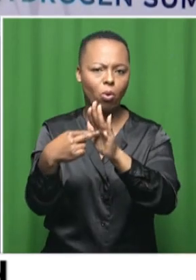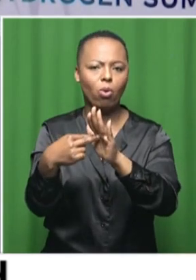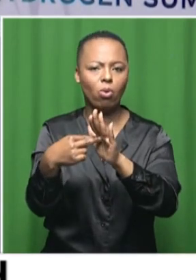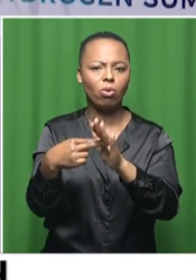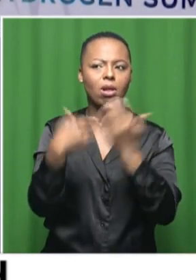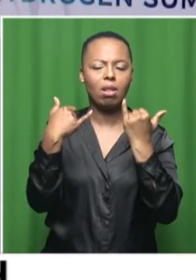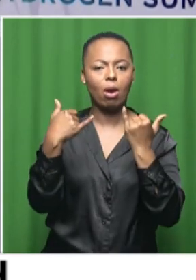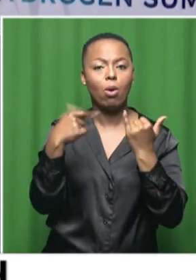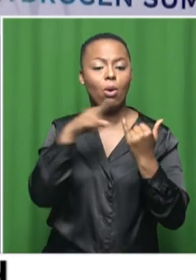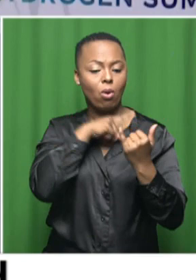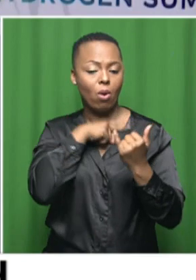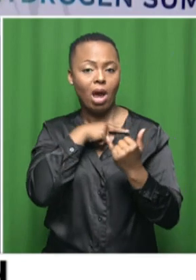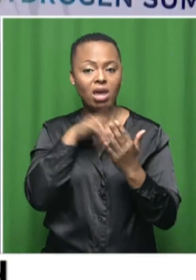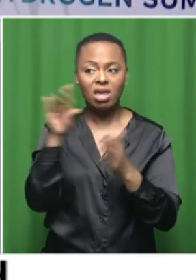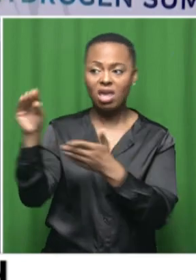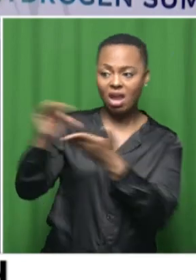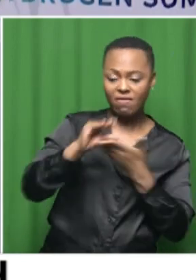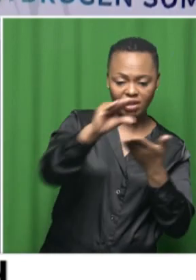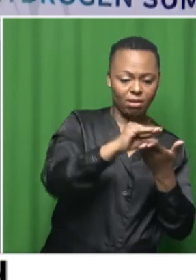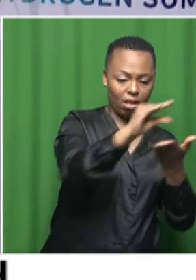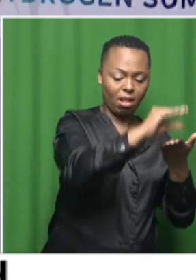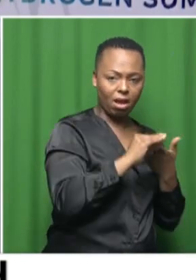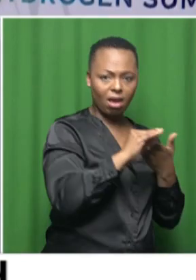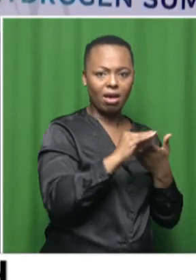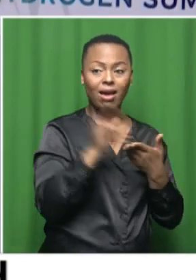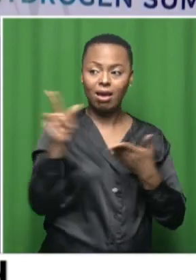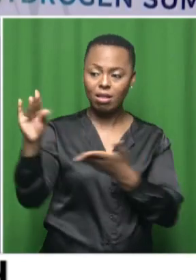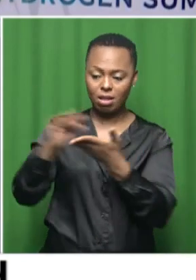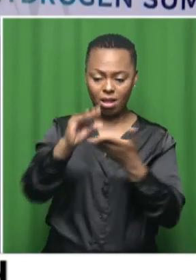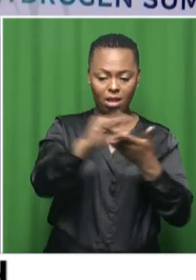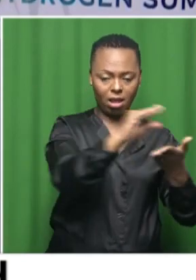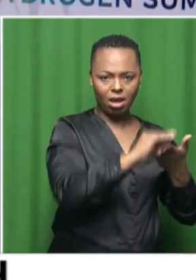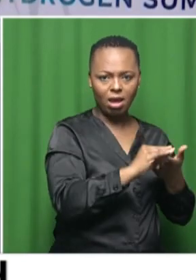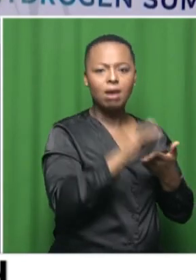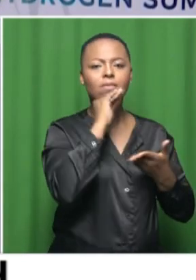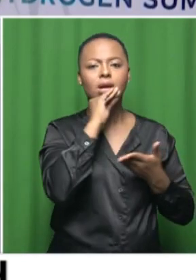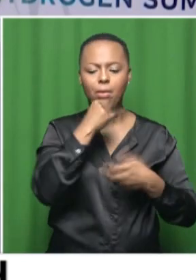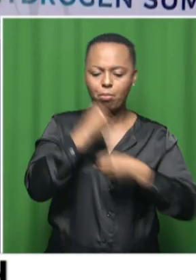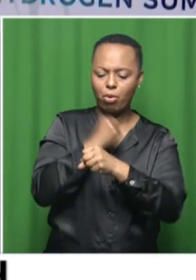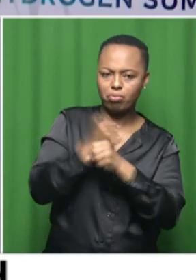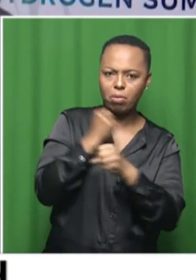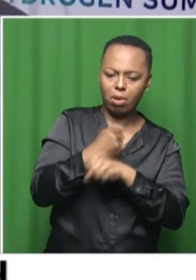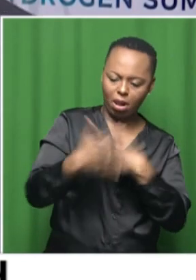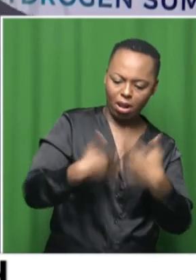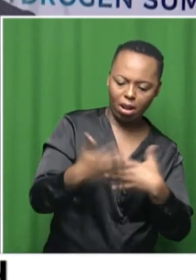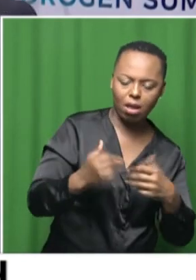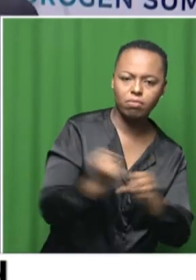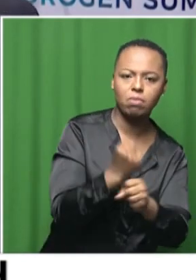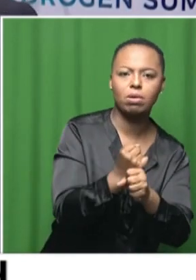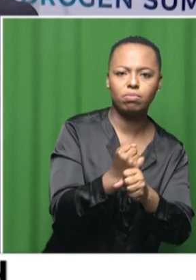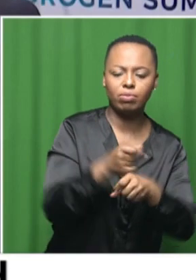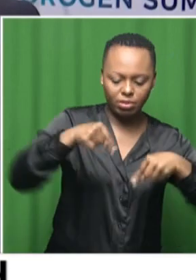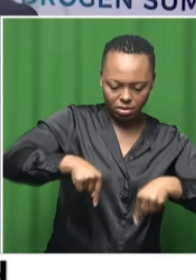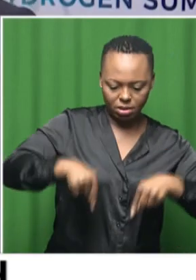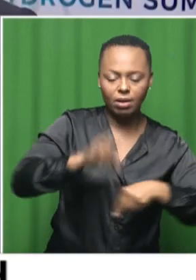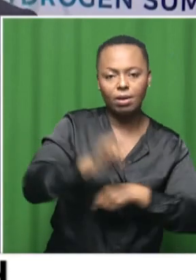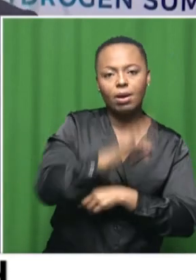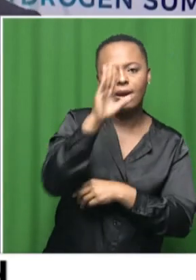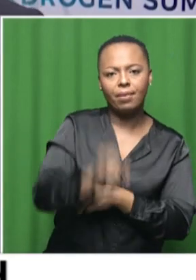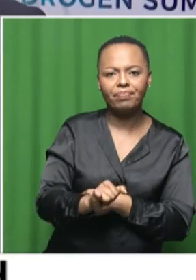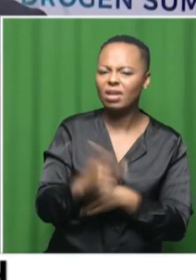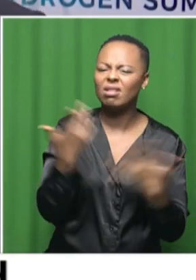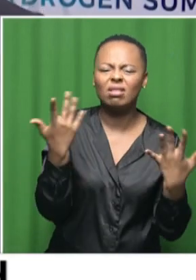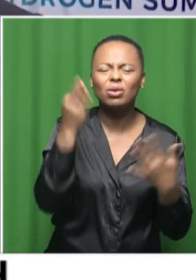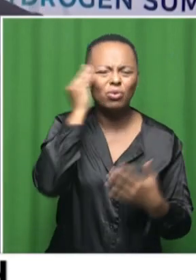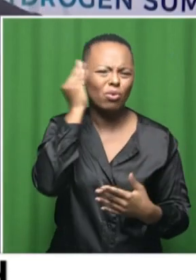result of investments, we'll be able to ensure that there's domestic consumption. But like I said, I mean, in any